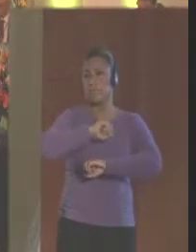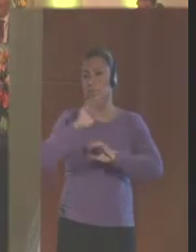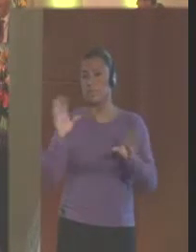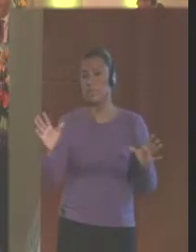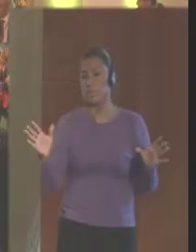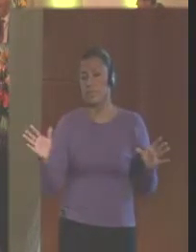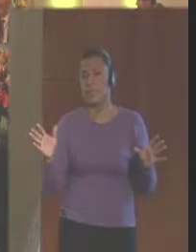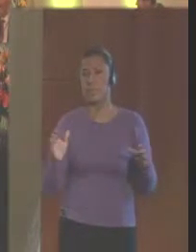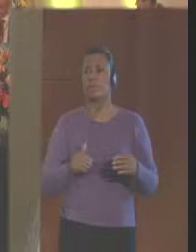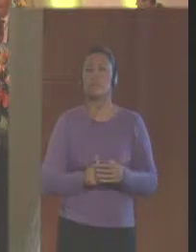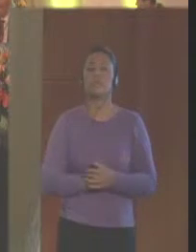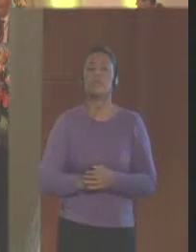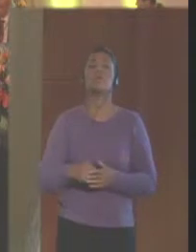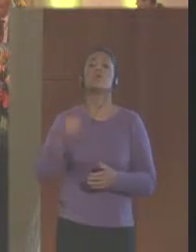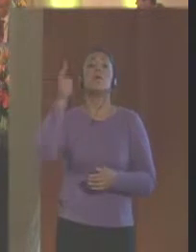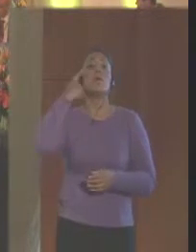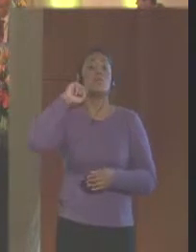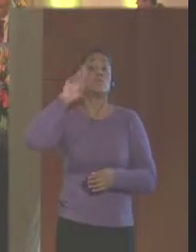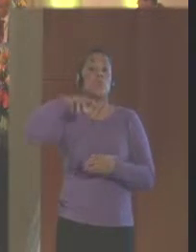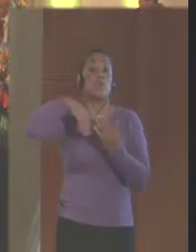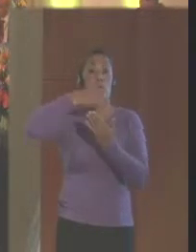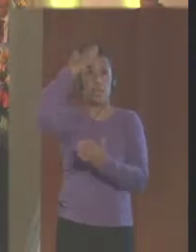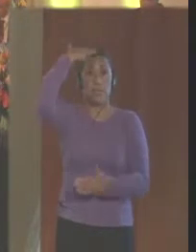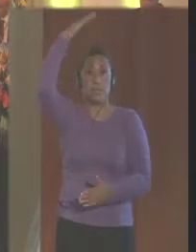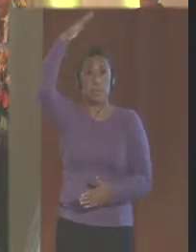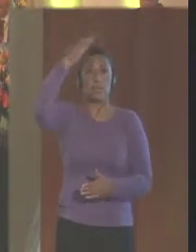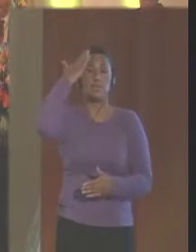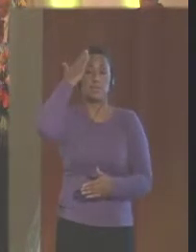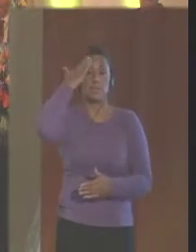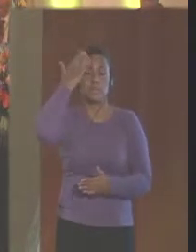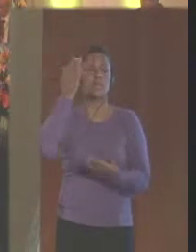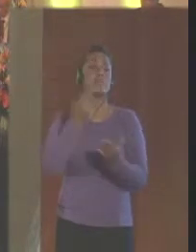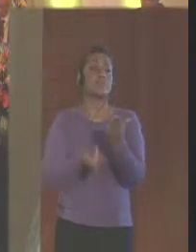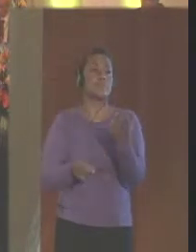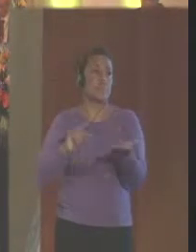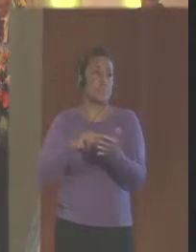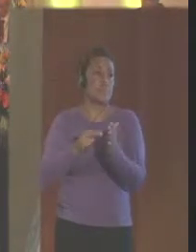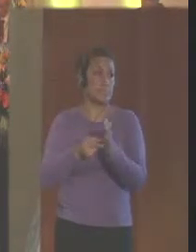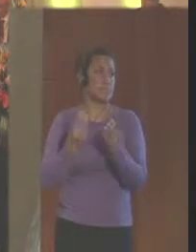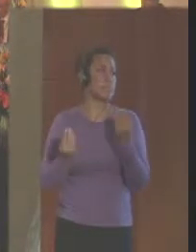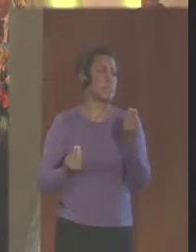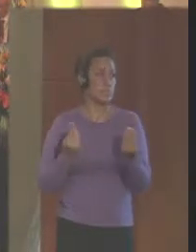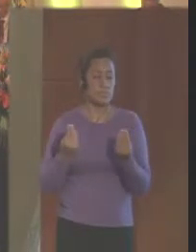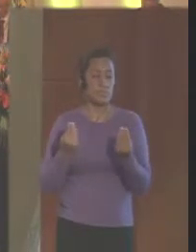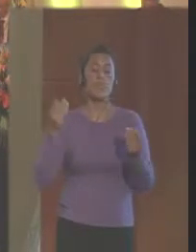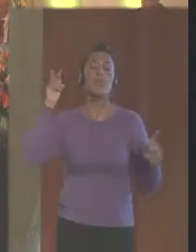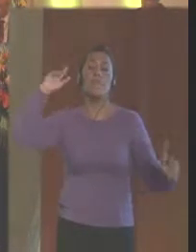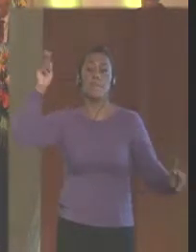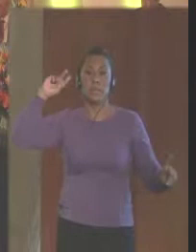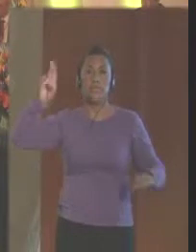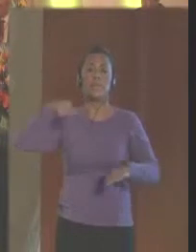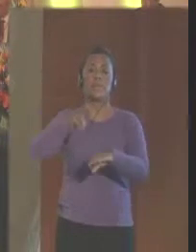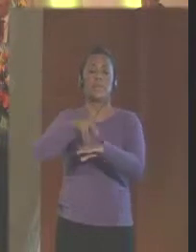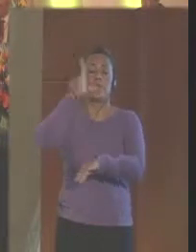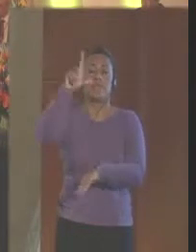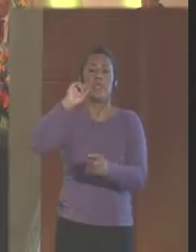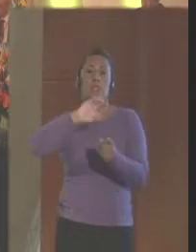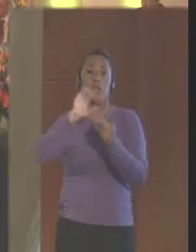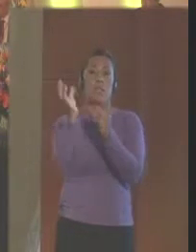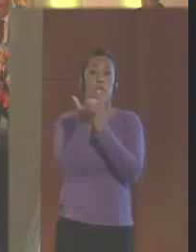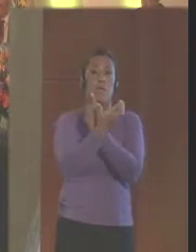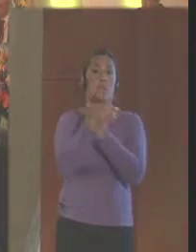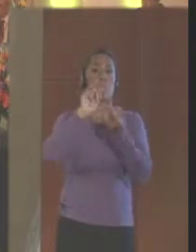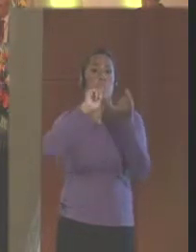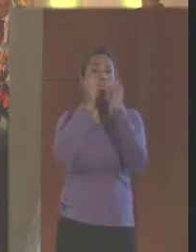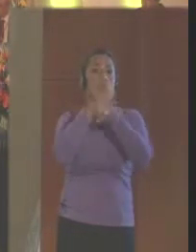terms of the slides. And the National Climate Change Policy has been adopted in the context